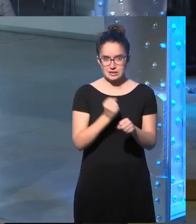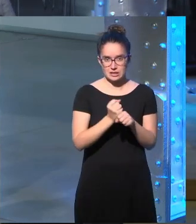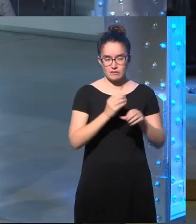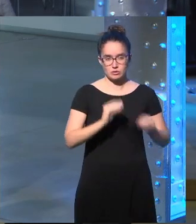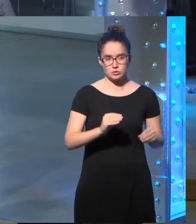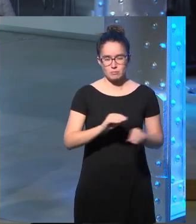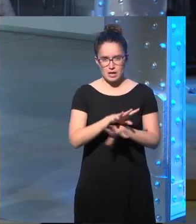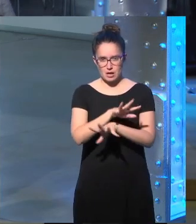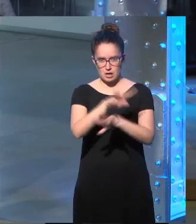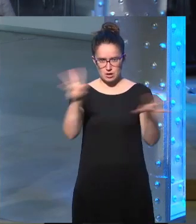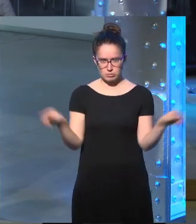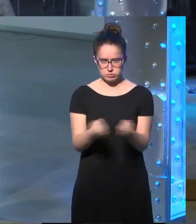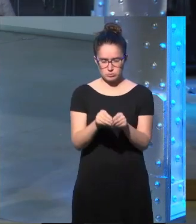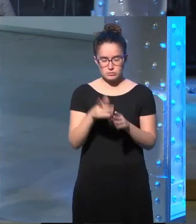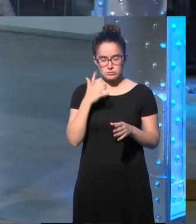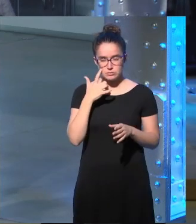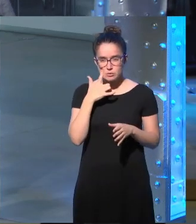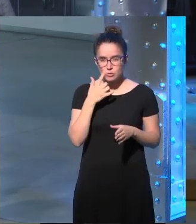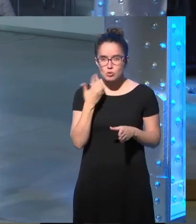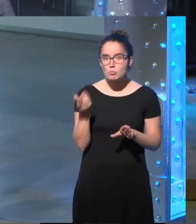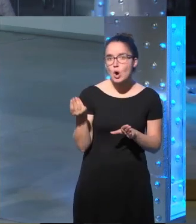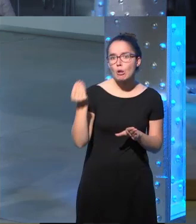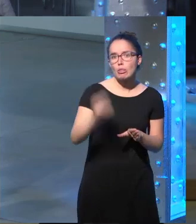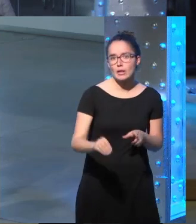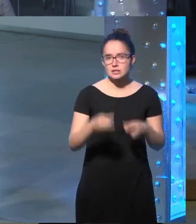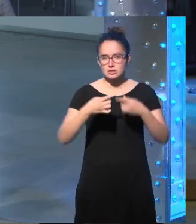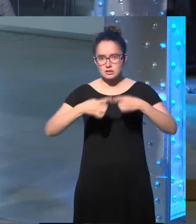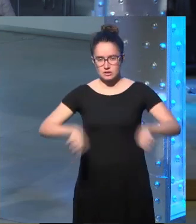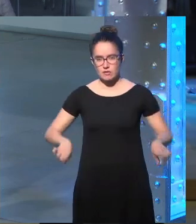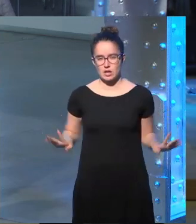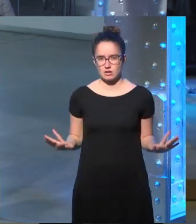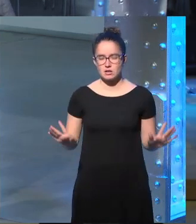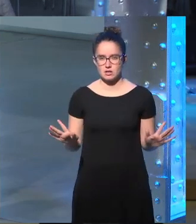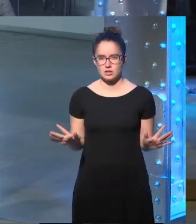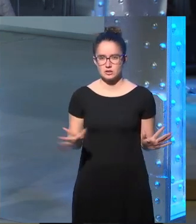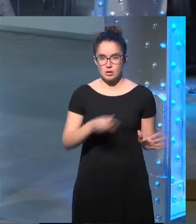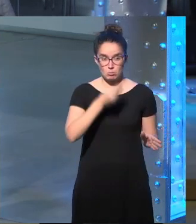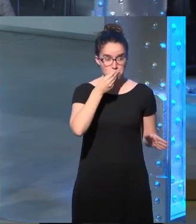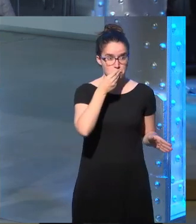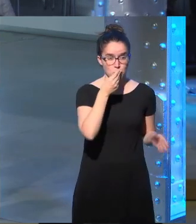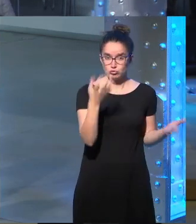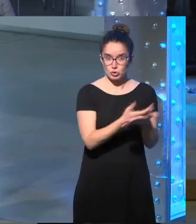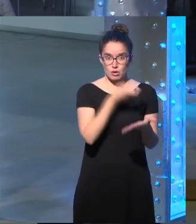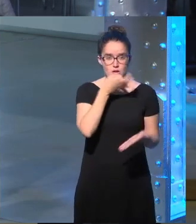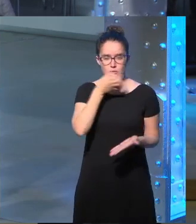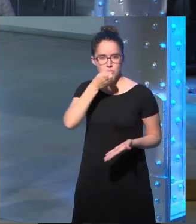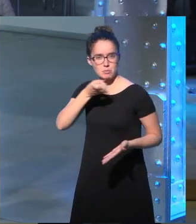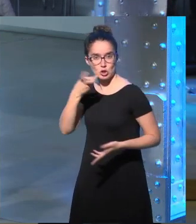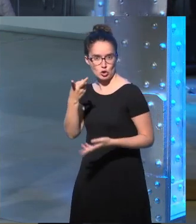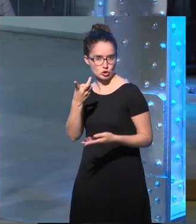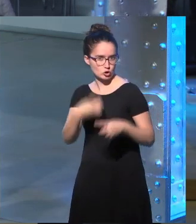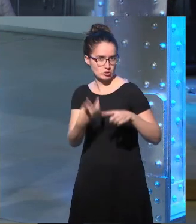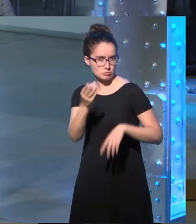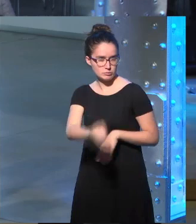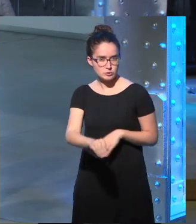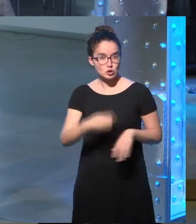skills in that new world. Okay, let's close this chapter. Yeah, and to contribute something new, because it has